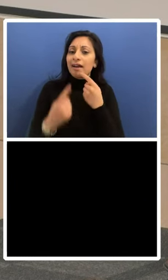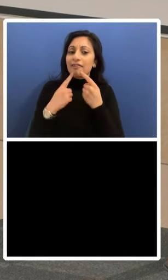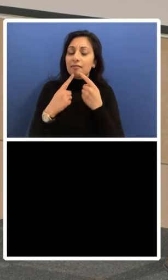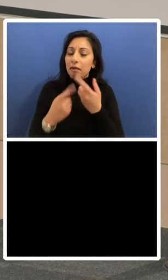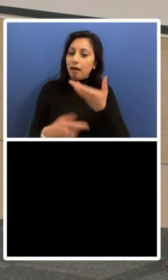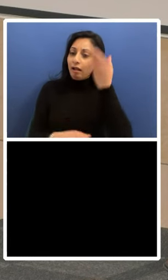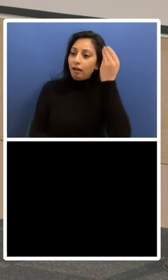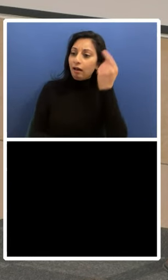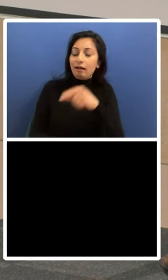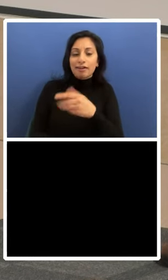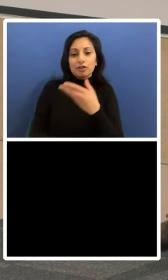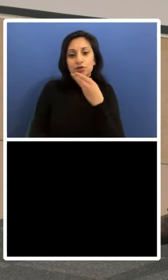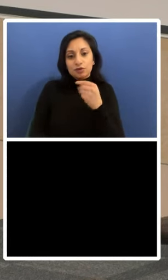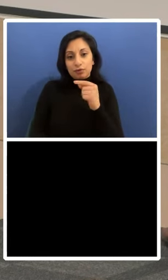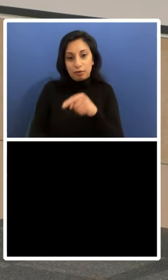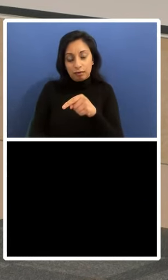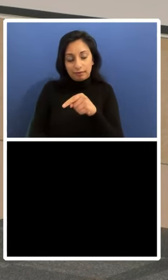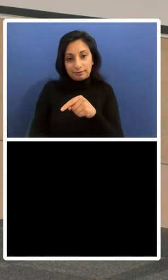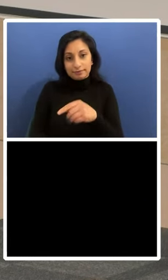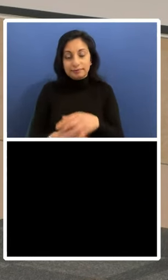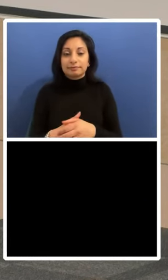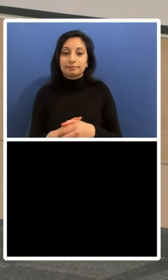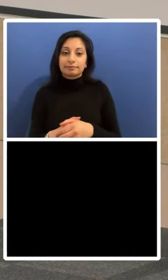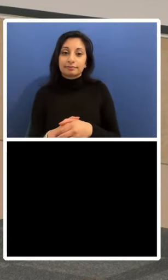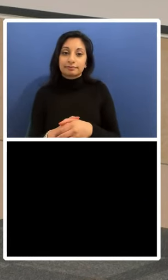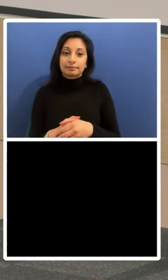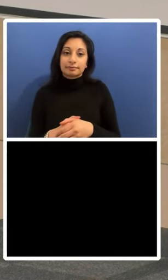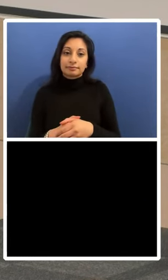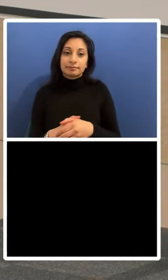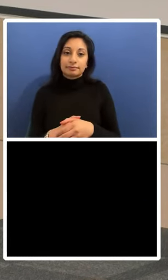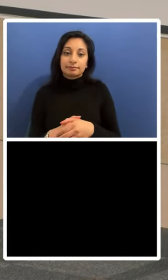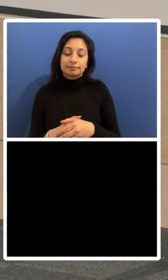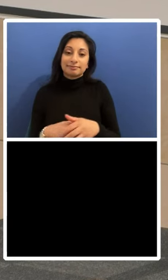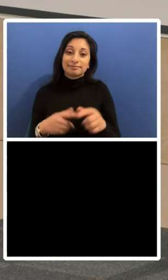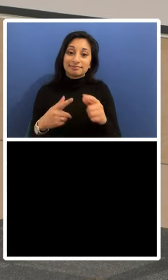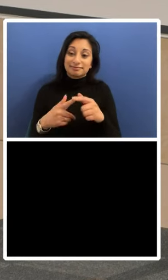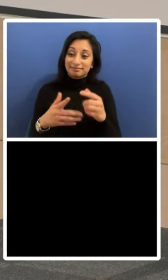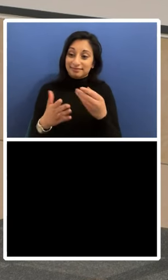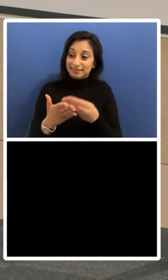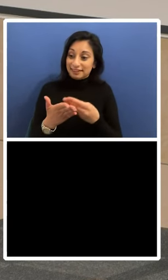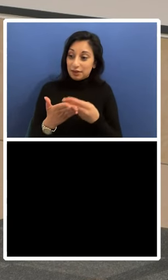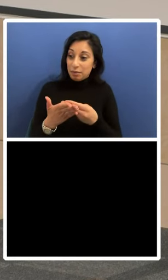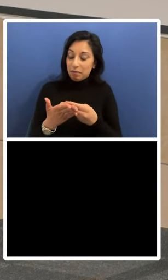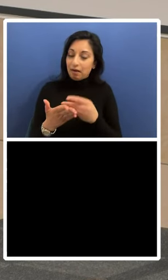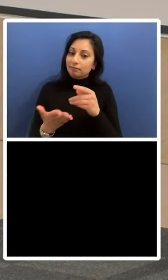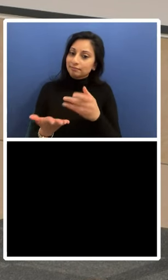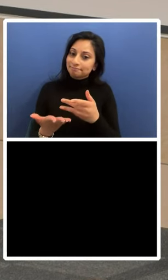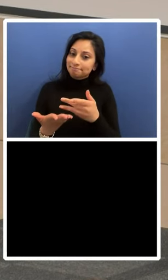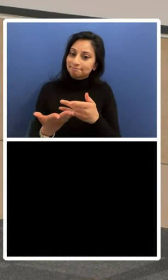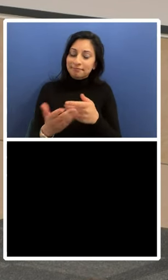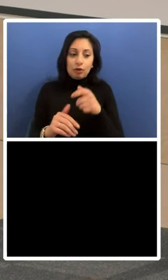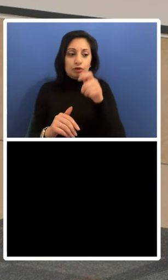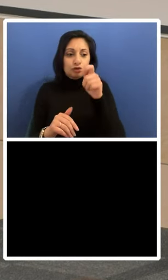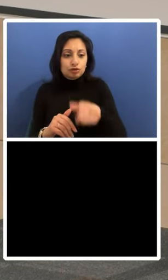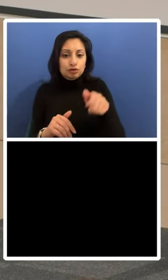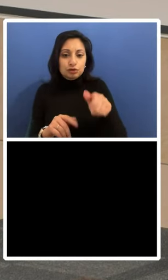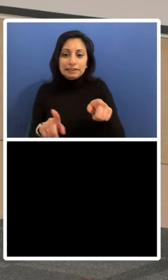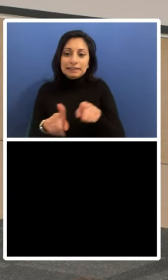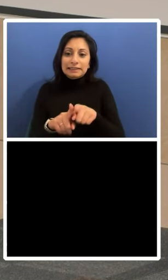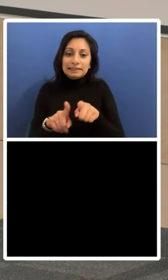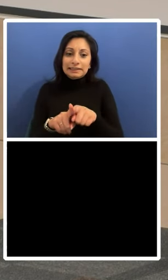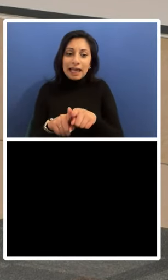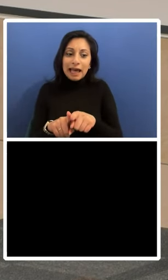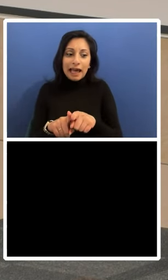one of the great sort of tragedies of economics is that we have this system that takes kids like me at 21 and says, if you want a public voice, you're going to